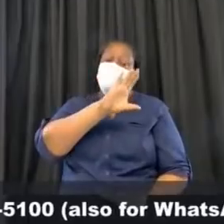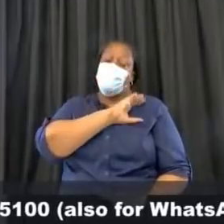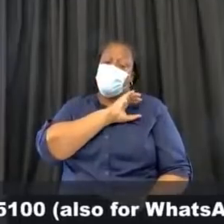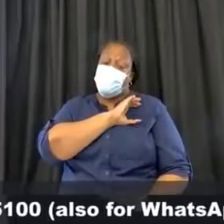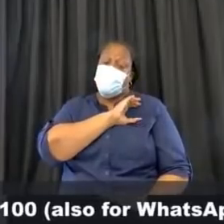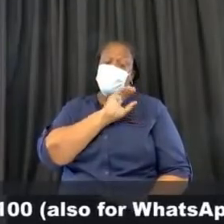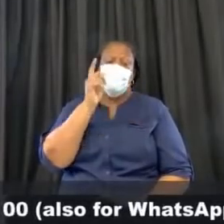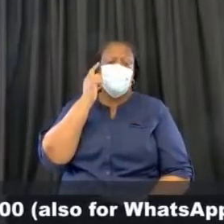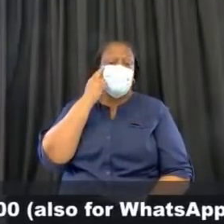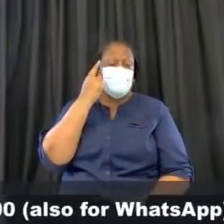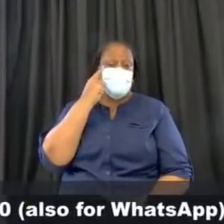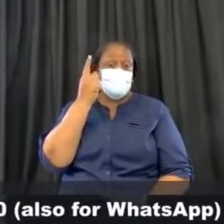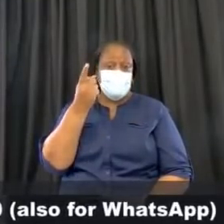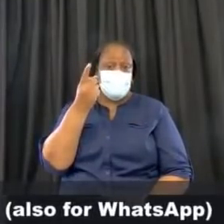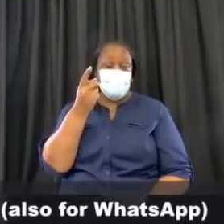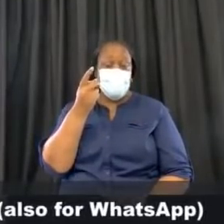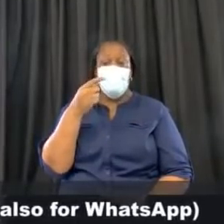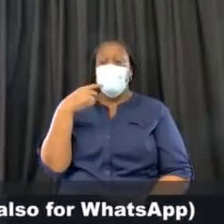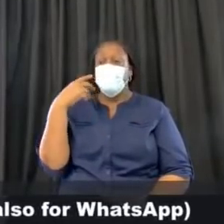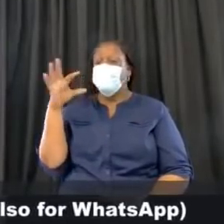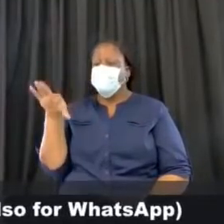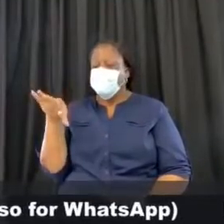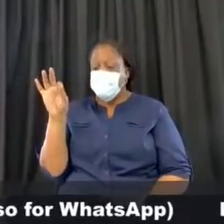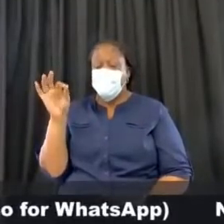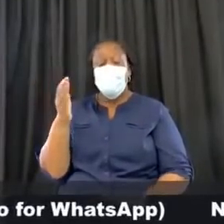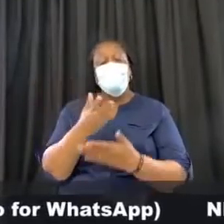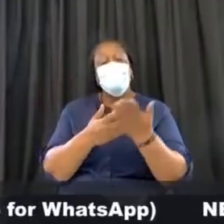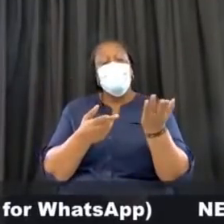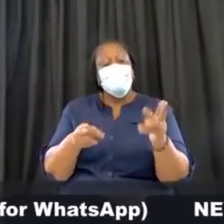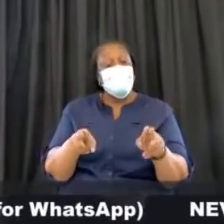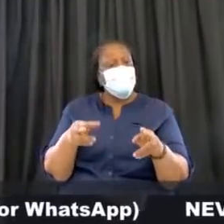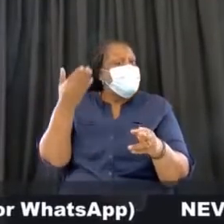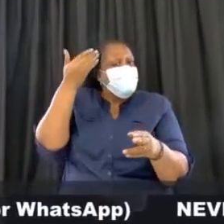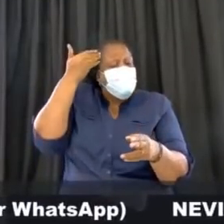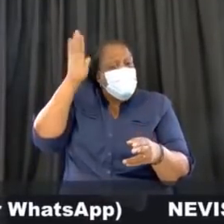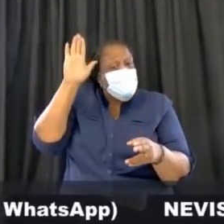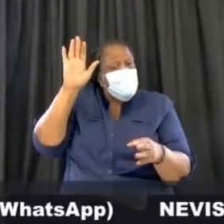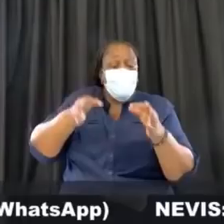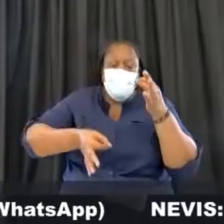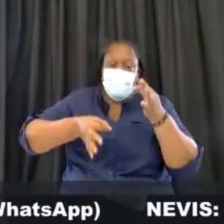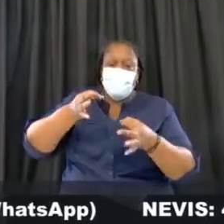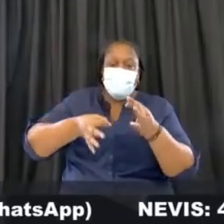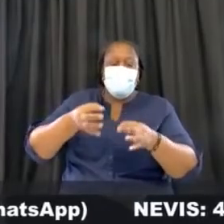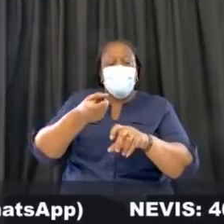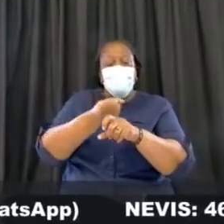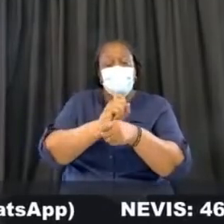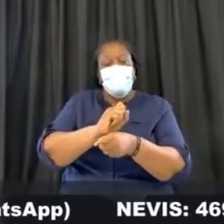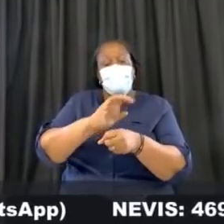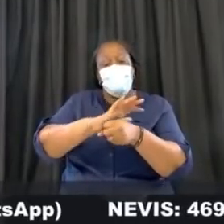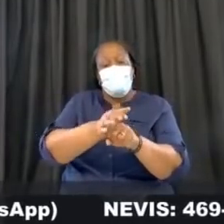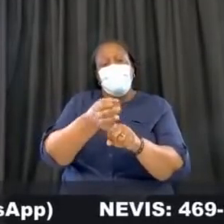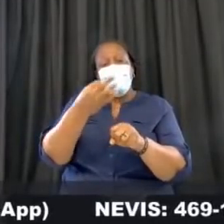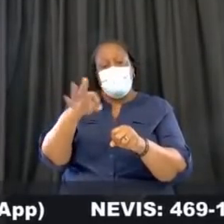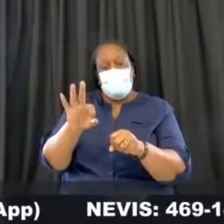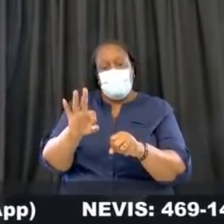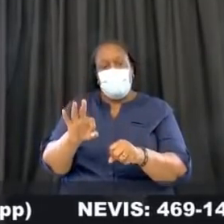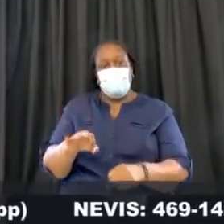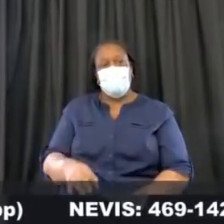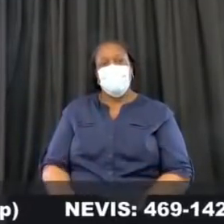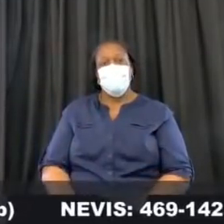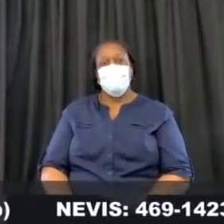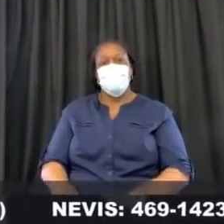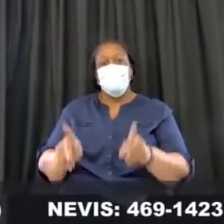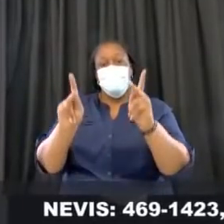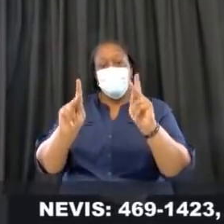an autopsy, and we await that information before we can tell you anything further on that. But again,